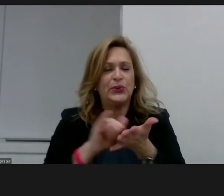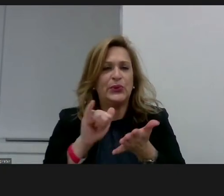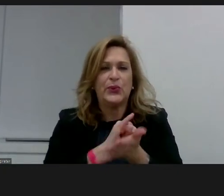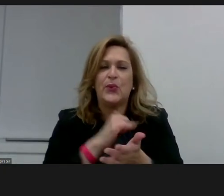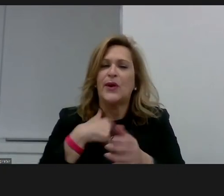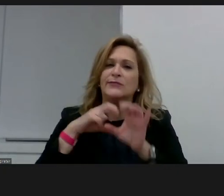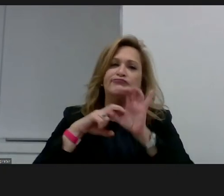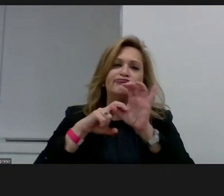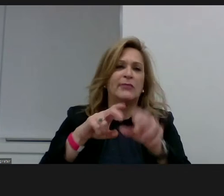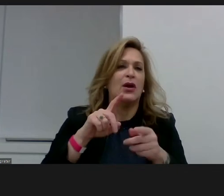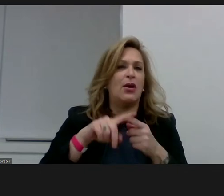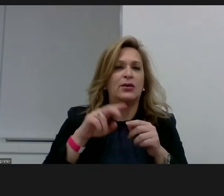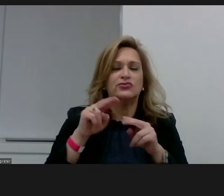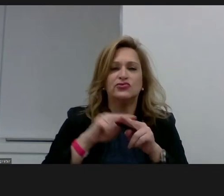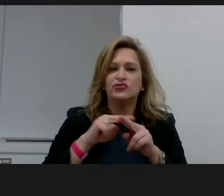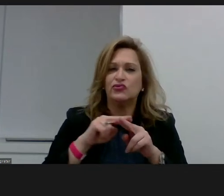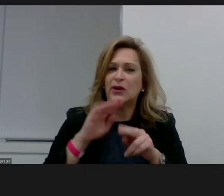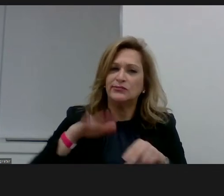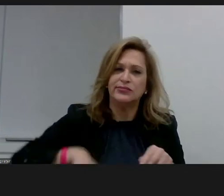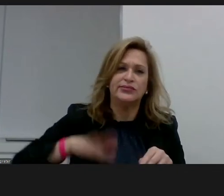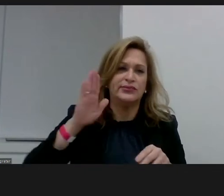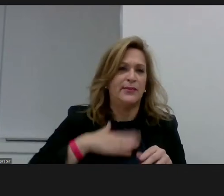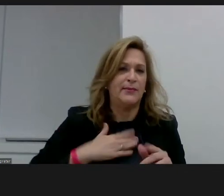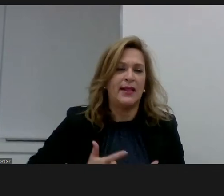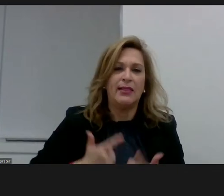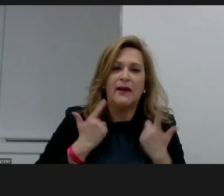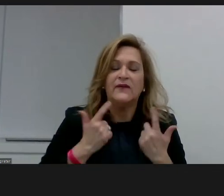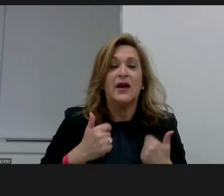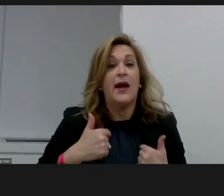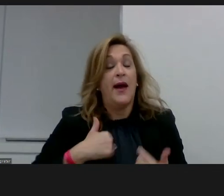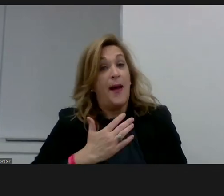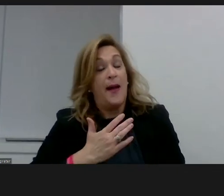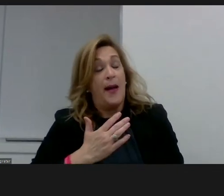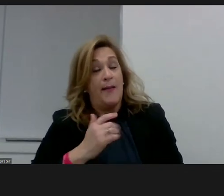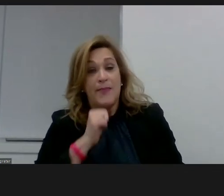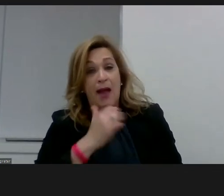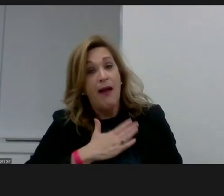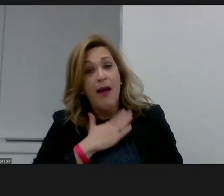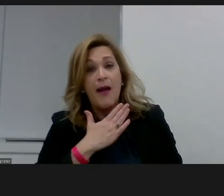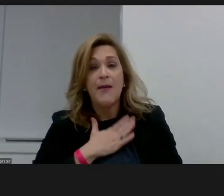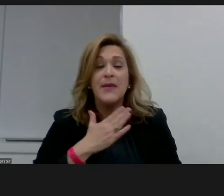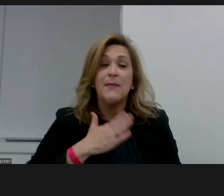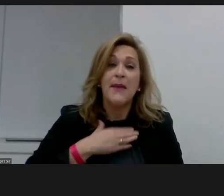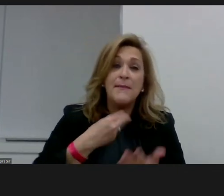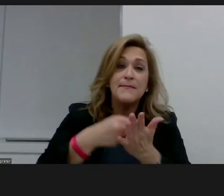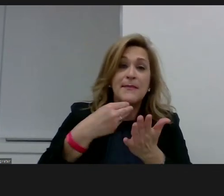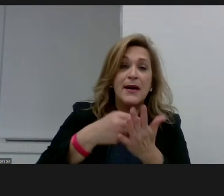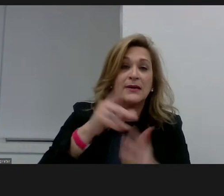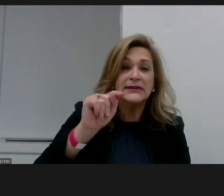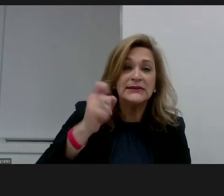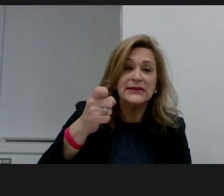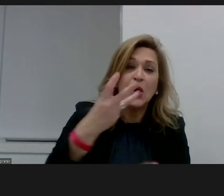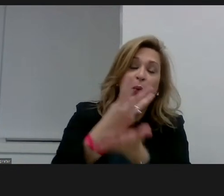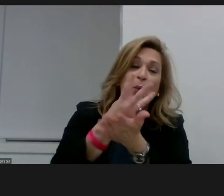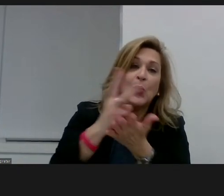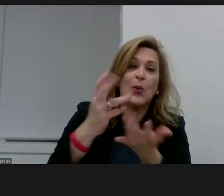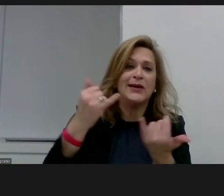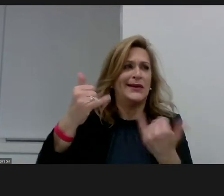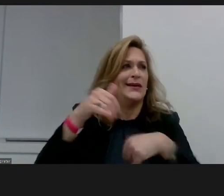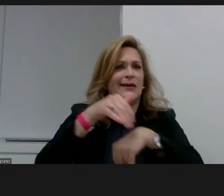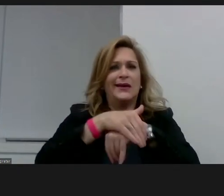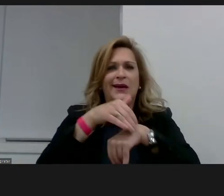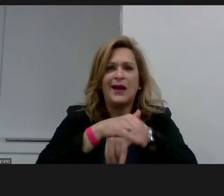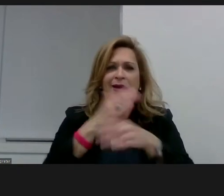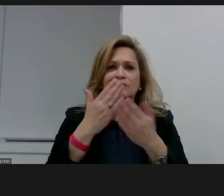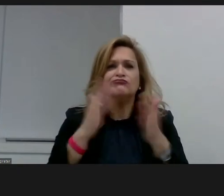rider. I'm unhappy that my taxes are being wasted tonight with this public hearing when the MTA